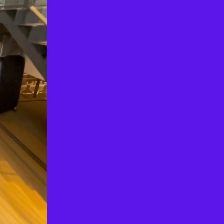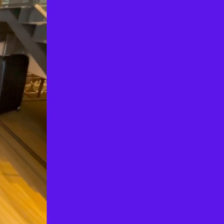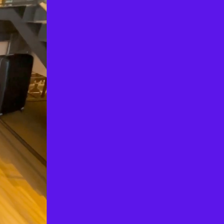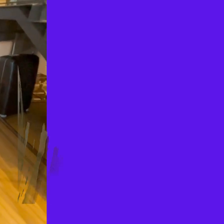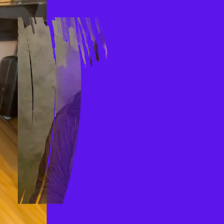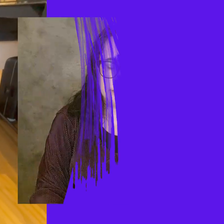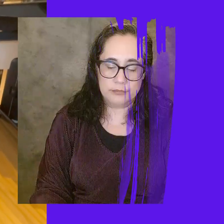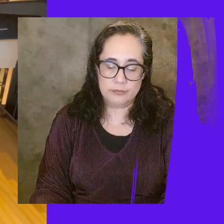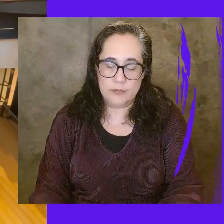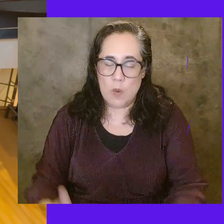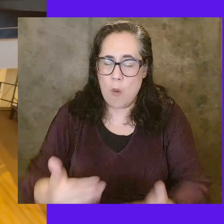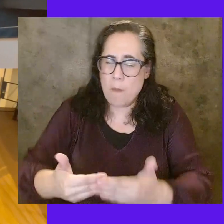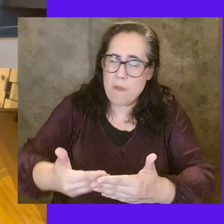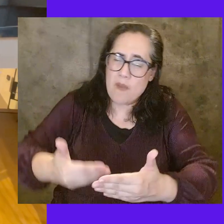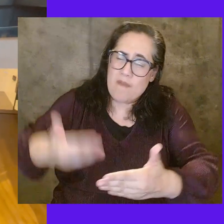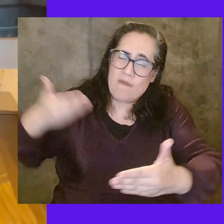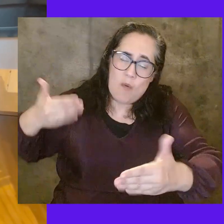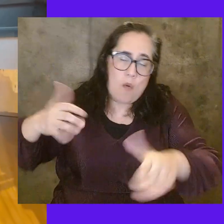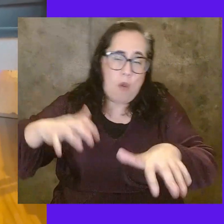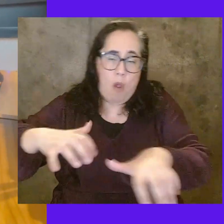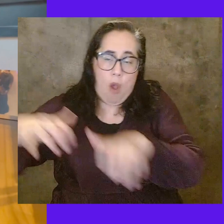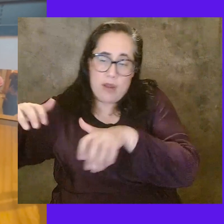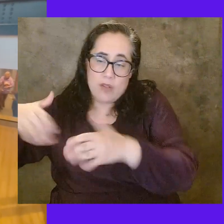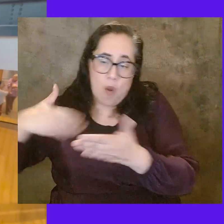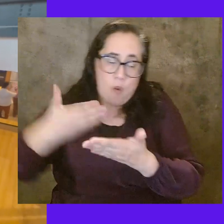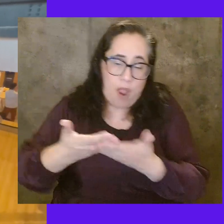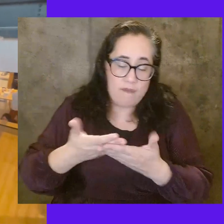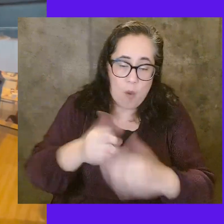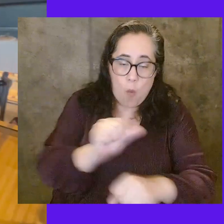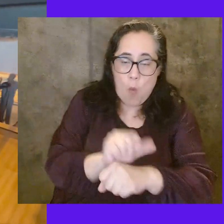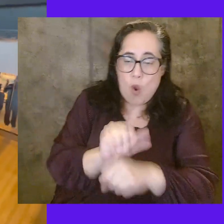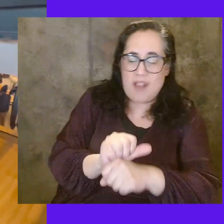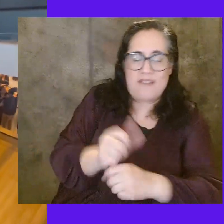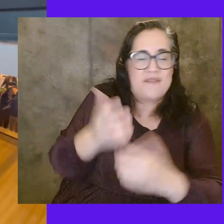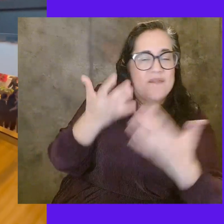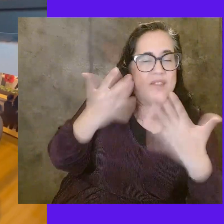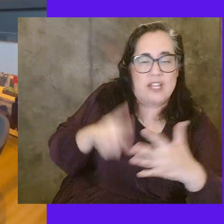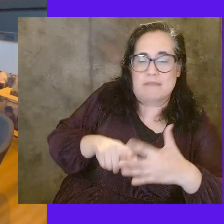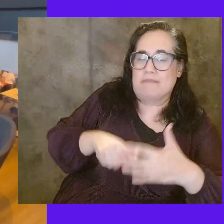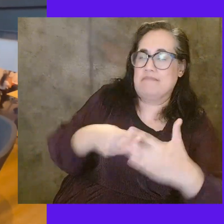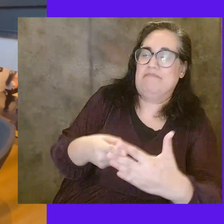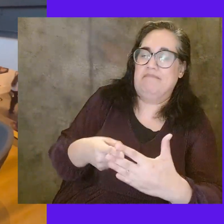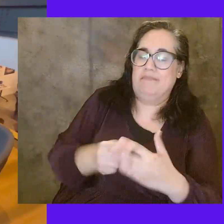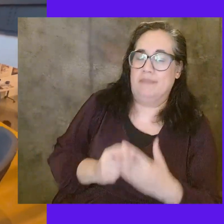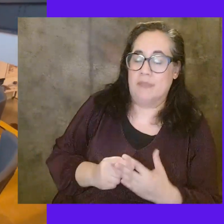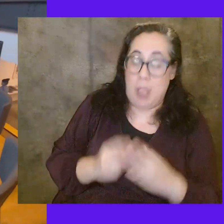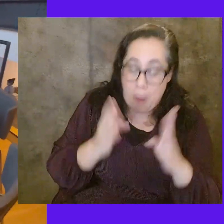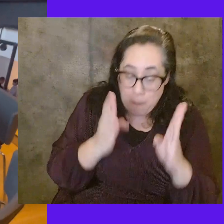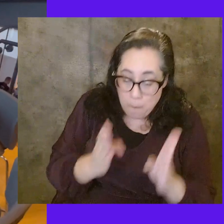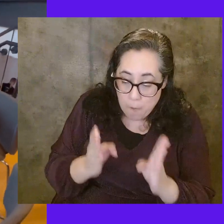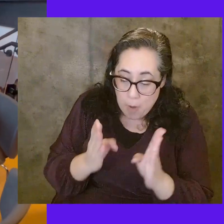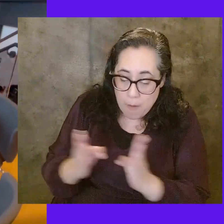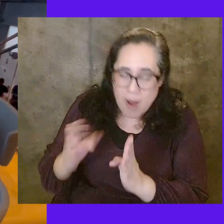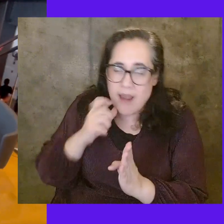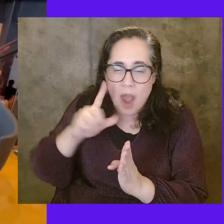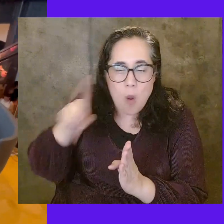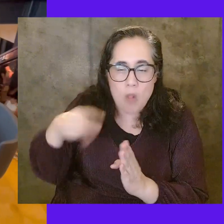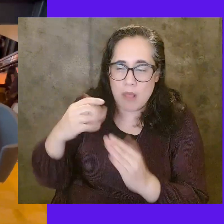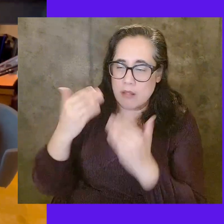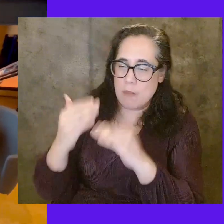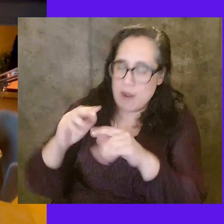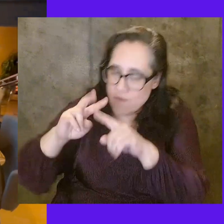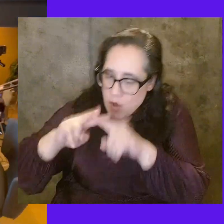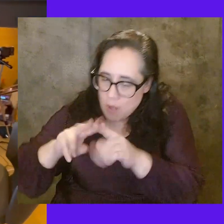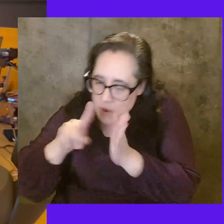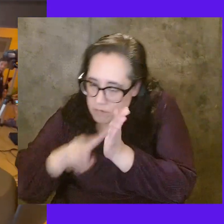Long before the audience arrives, the work has already begun. Preparation isn't just about vocabulary, it's